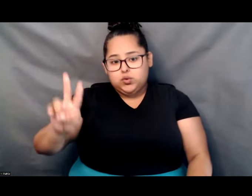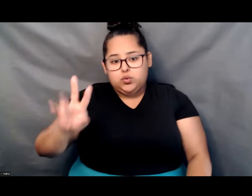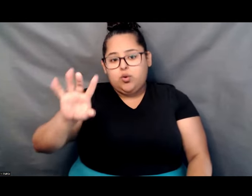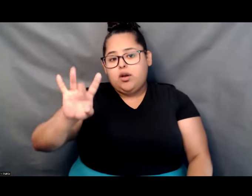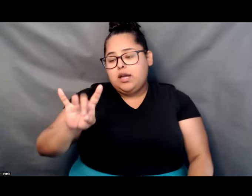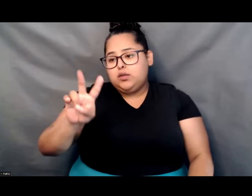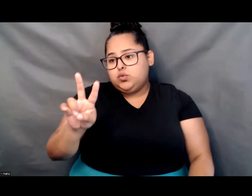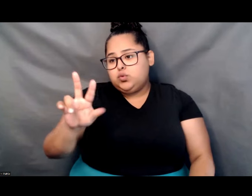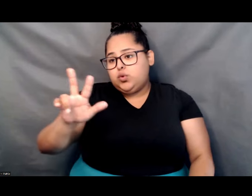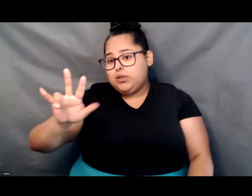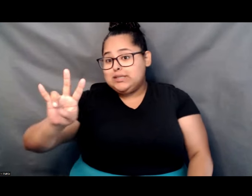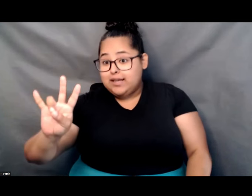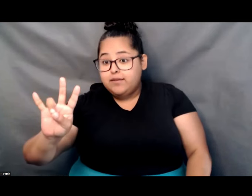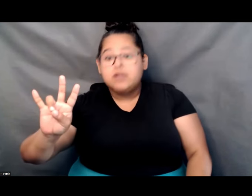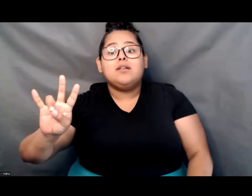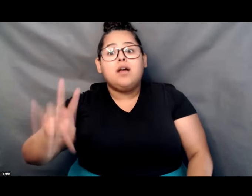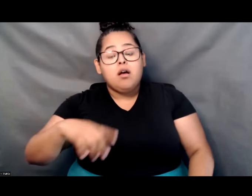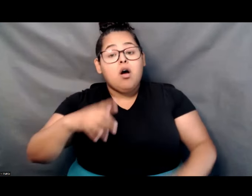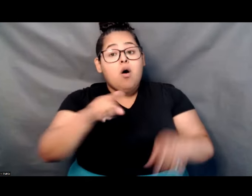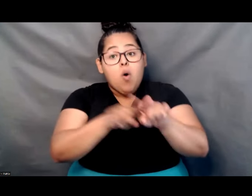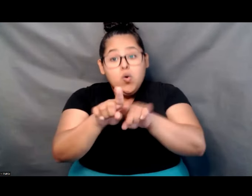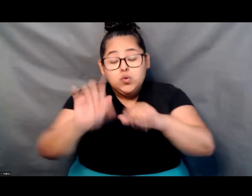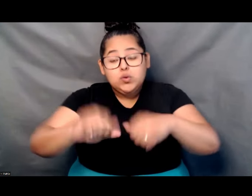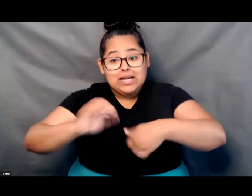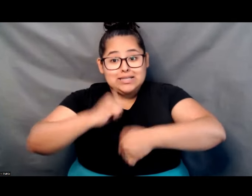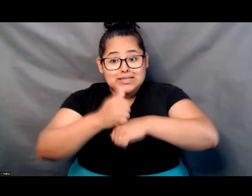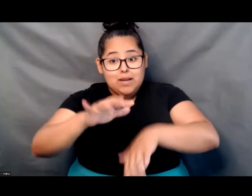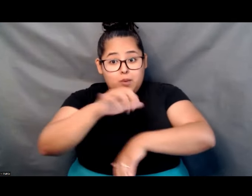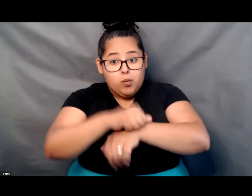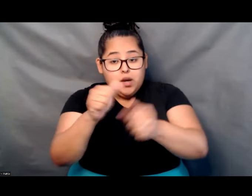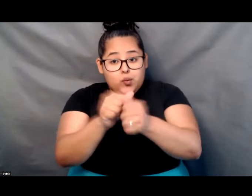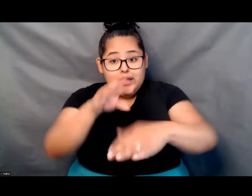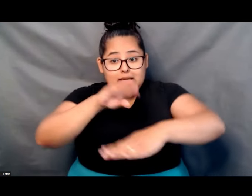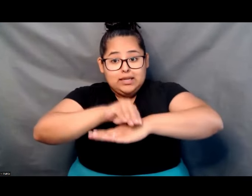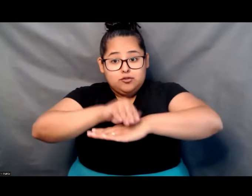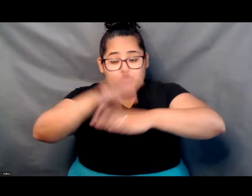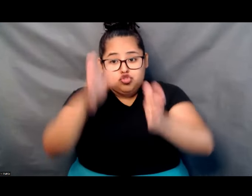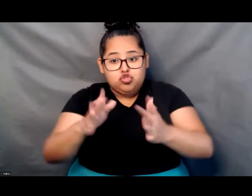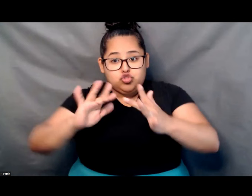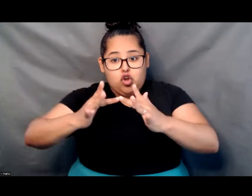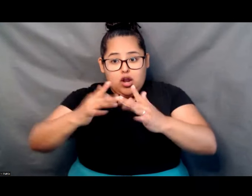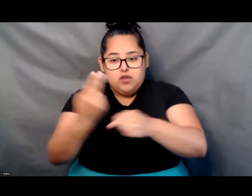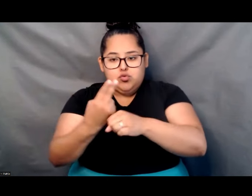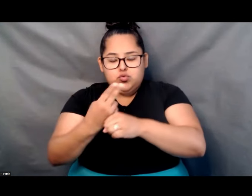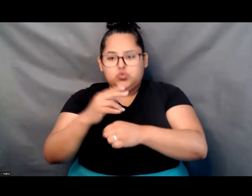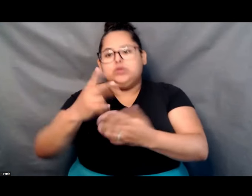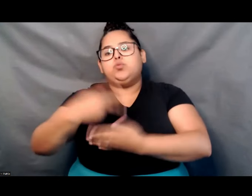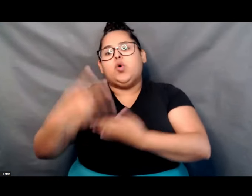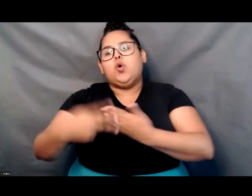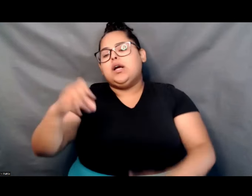559-442-8237. You can also schedule an appointment with counselors online using Starfish, and we offer